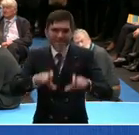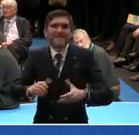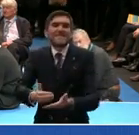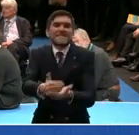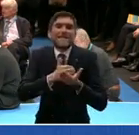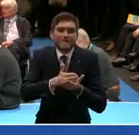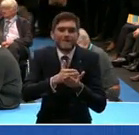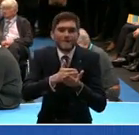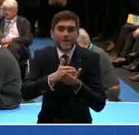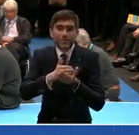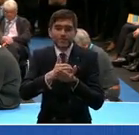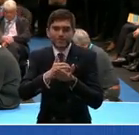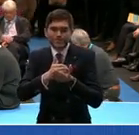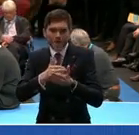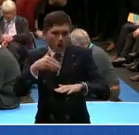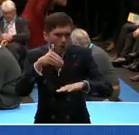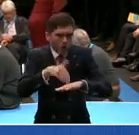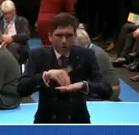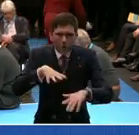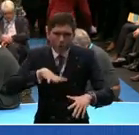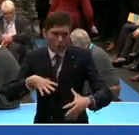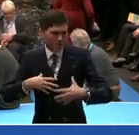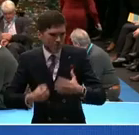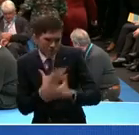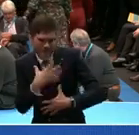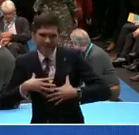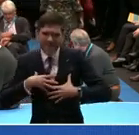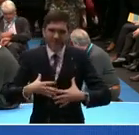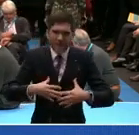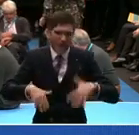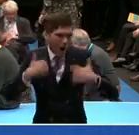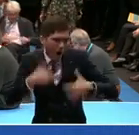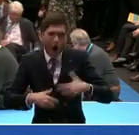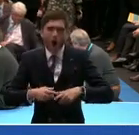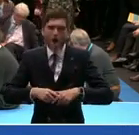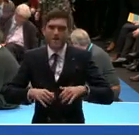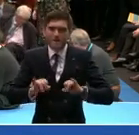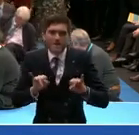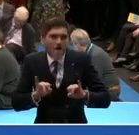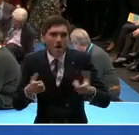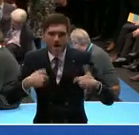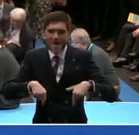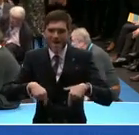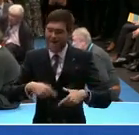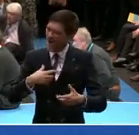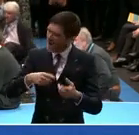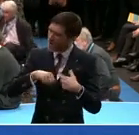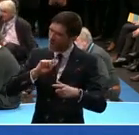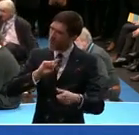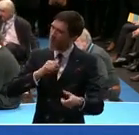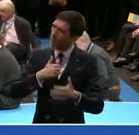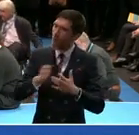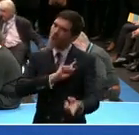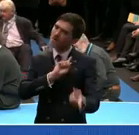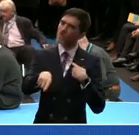where criminals attempt to incite fear, harm, and terror in our communities, I will always act. Where